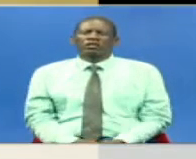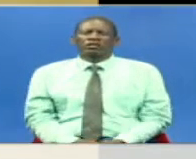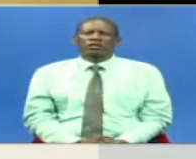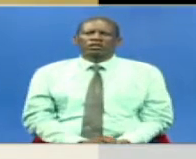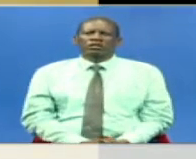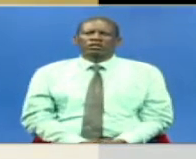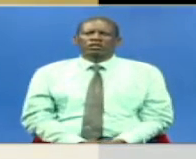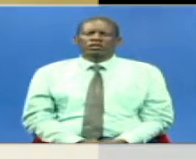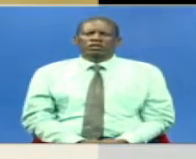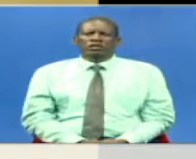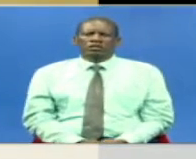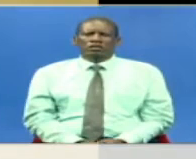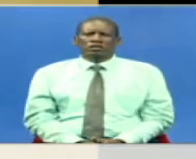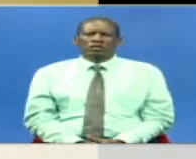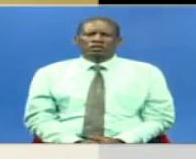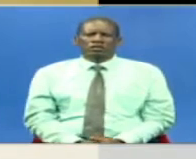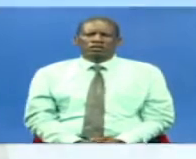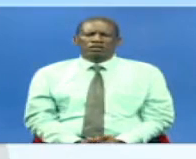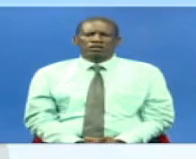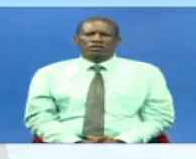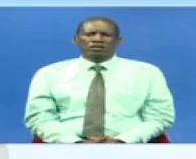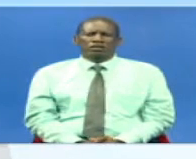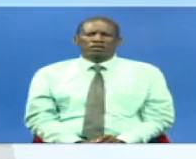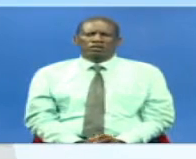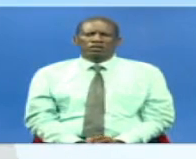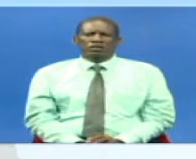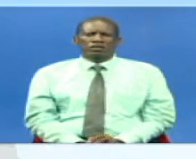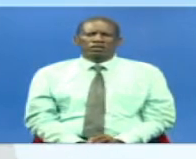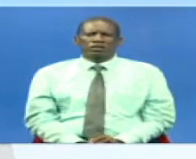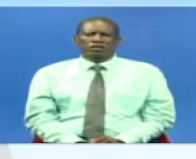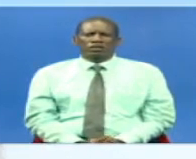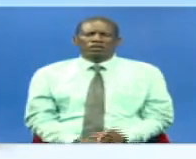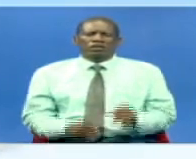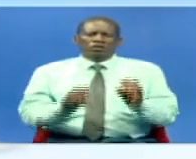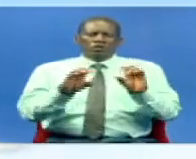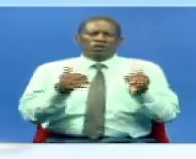Well, truly unfortunate there.